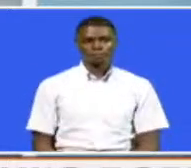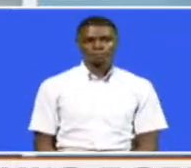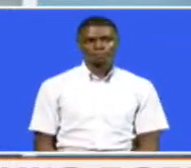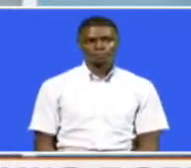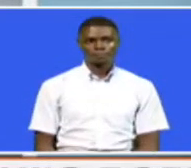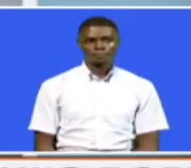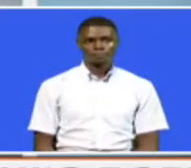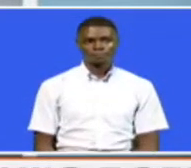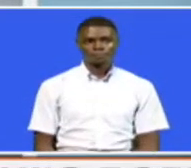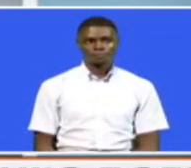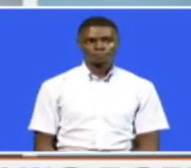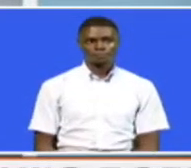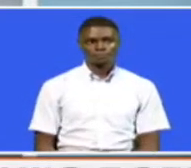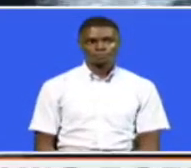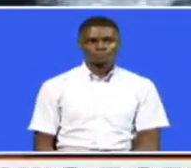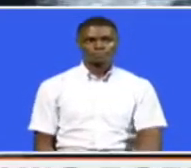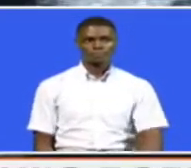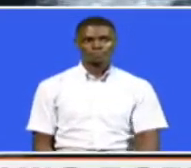KTN News.